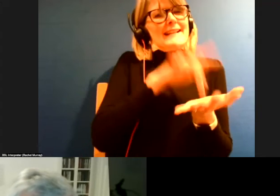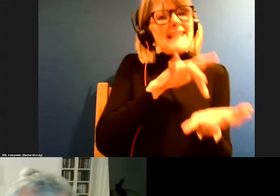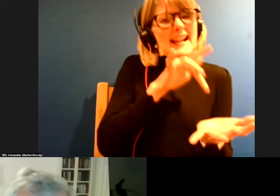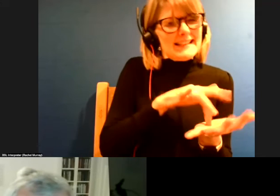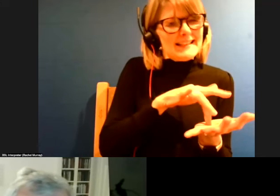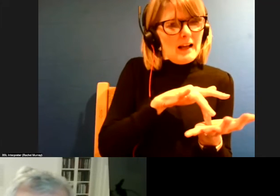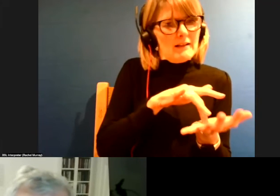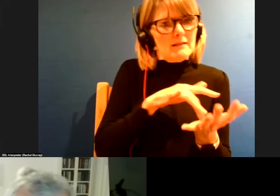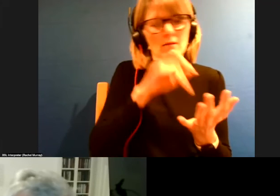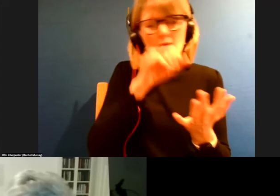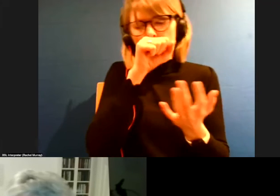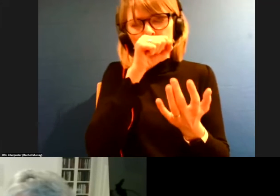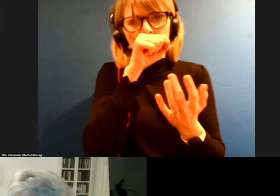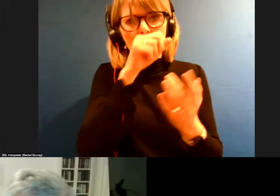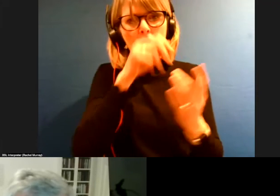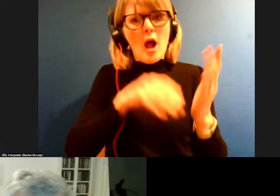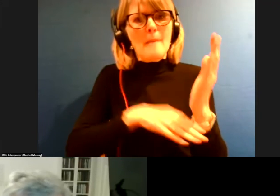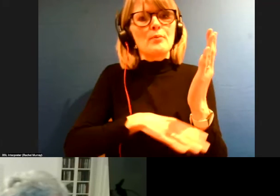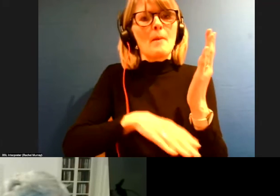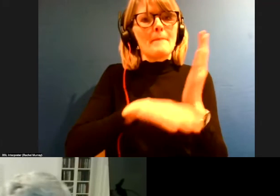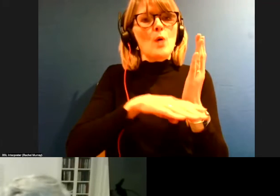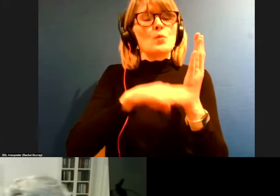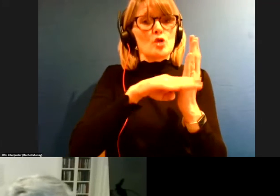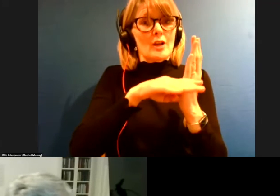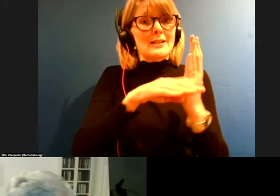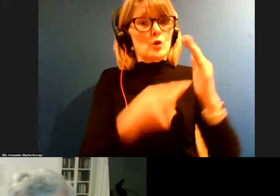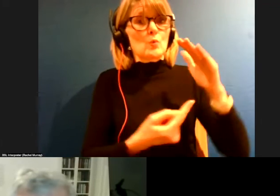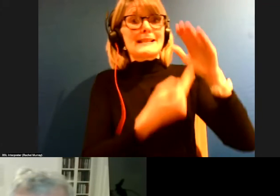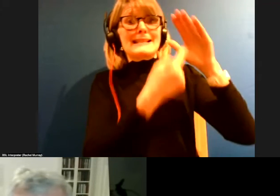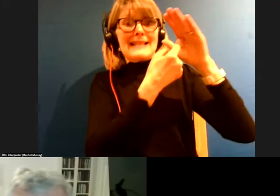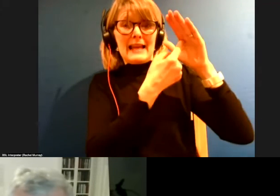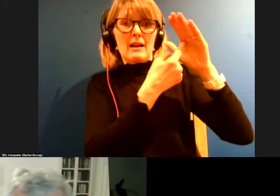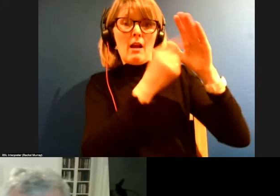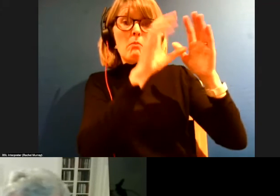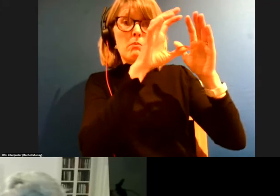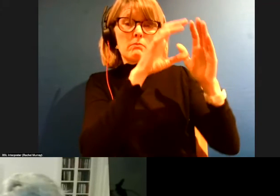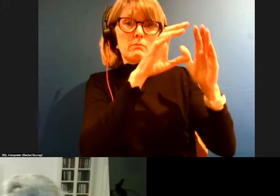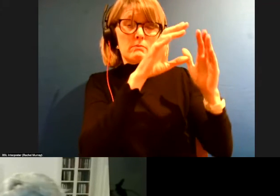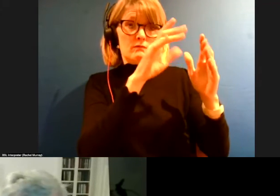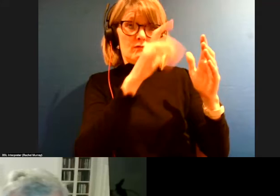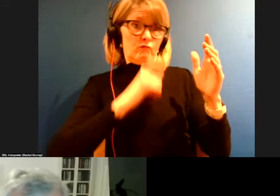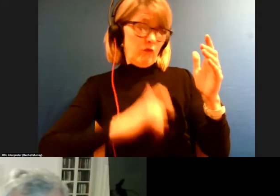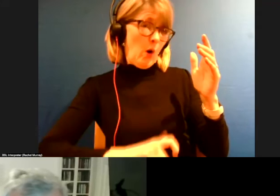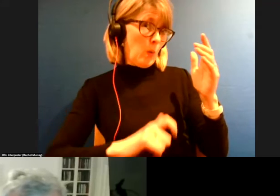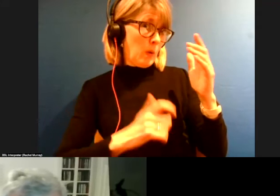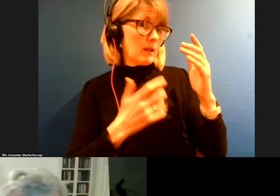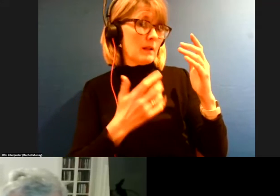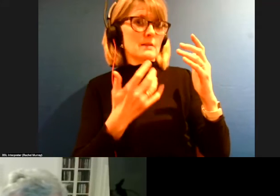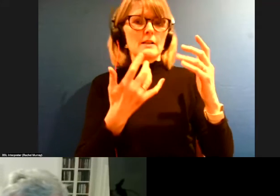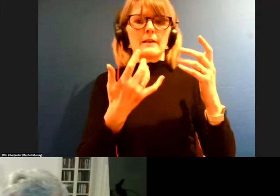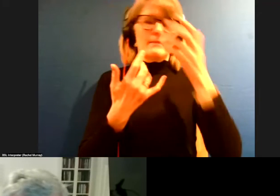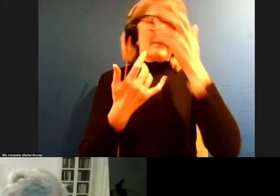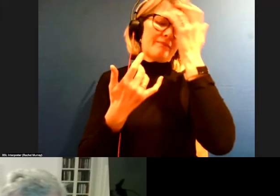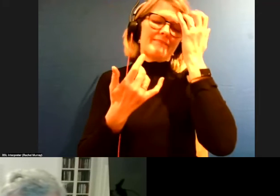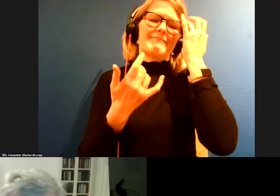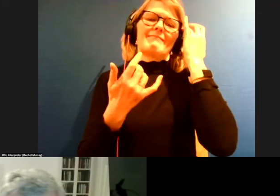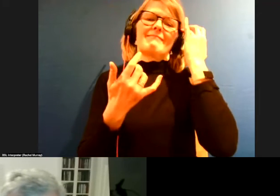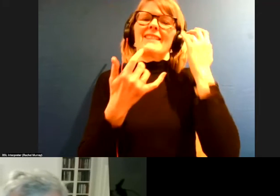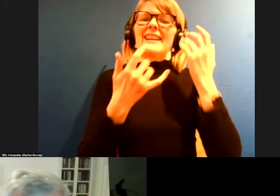senior positions comes from within the core. Once you've gone into the fresh expressions, you've been moved out into the side